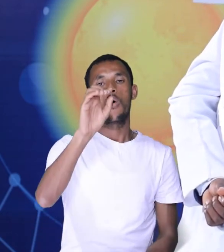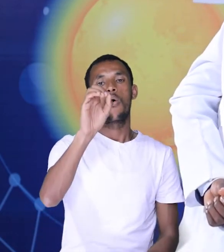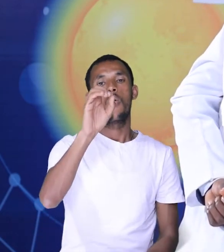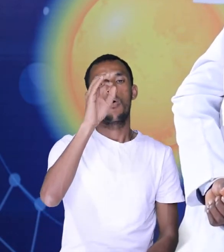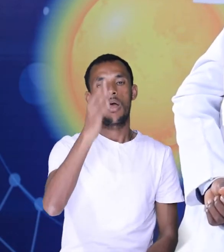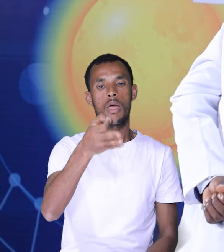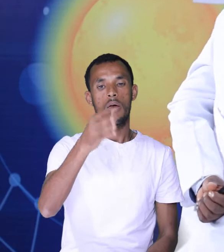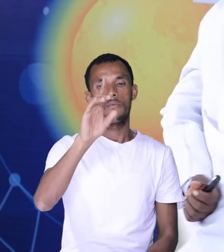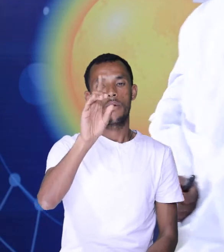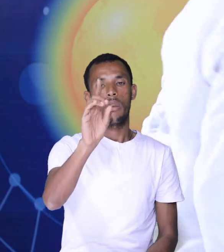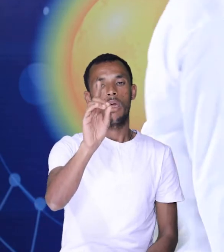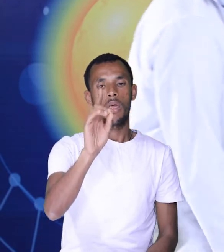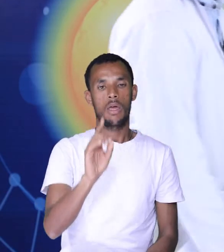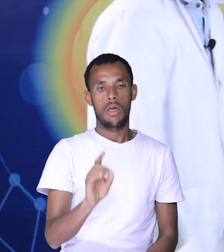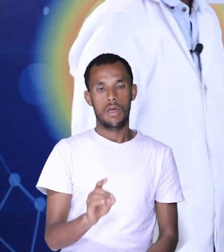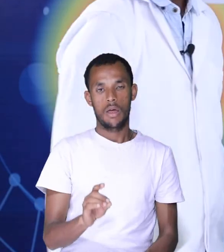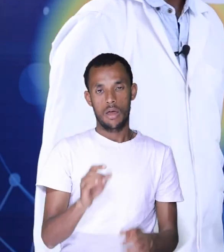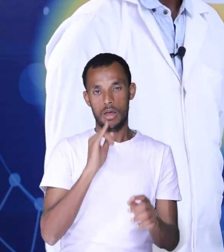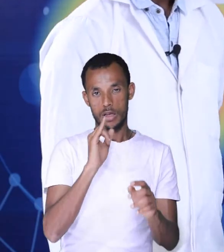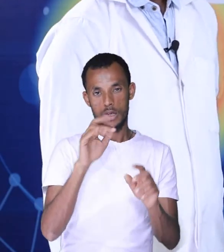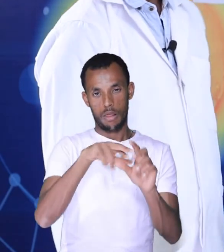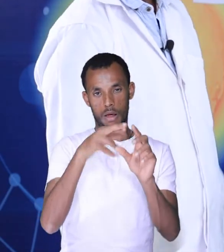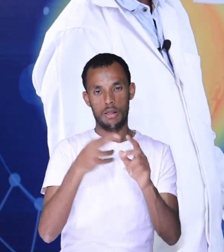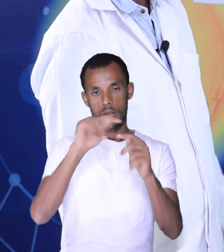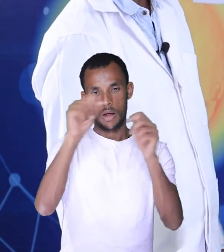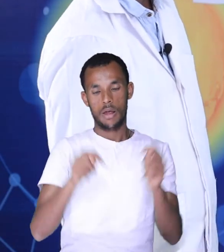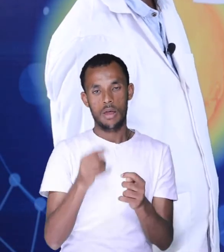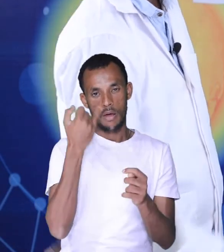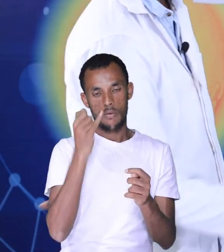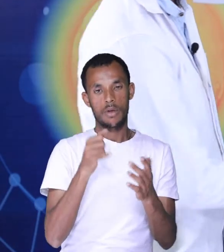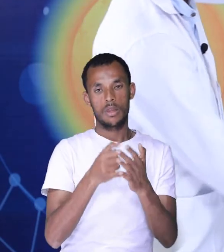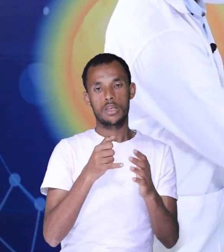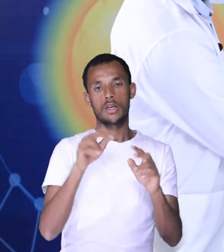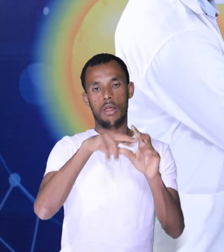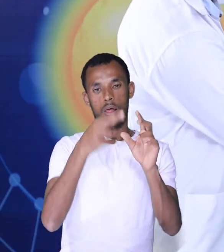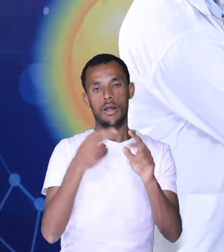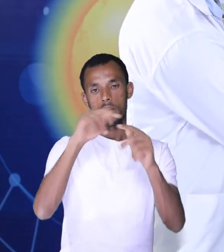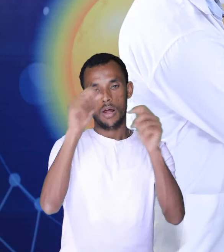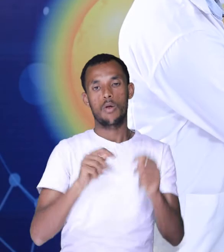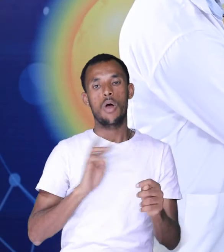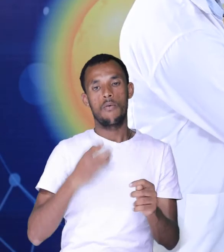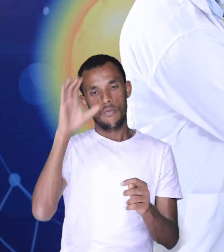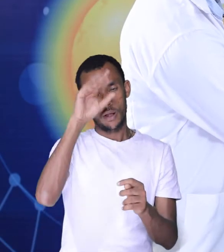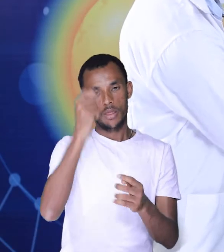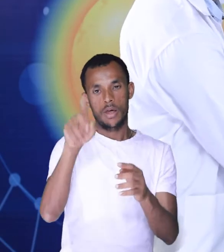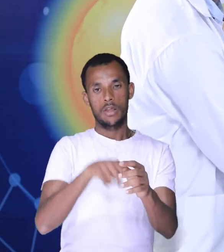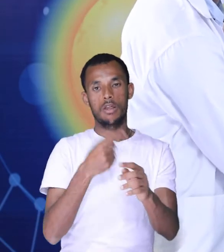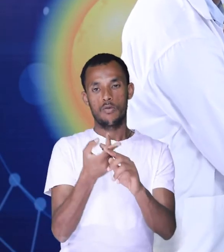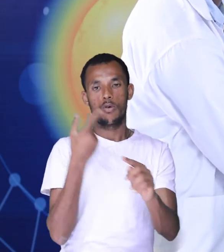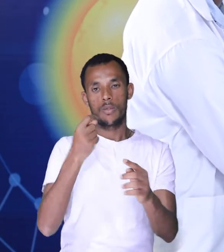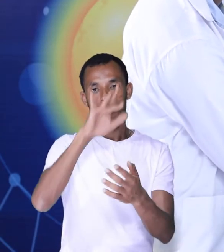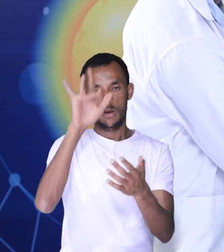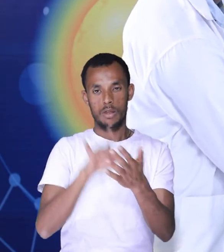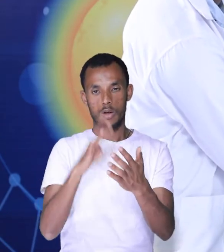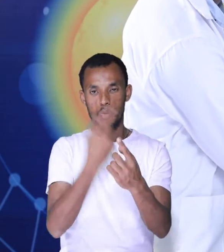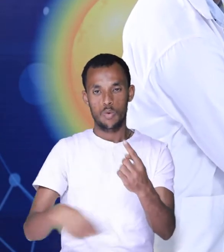OFD. OFD is right angle triangle. If it is right angle triangle, we can find the distance from the center